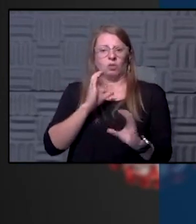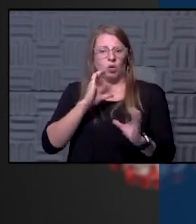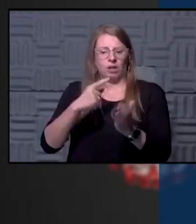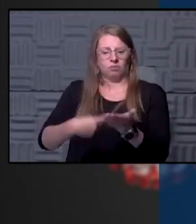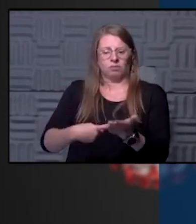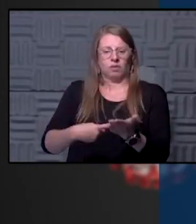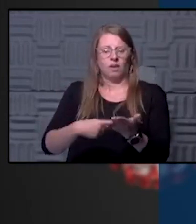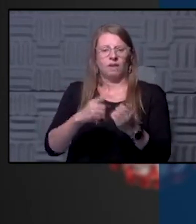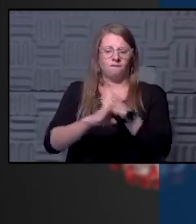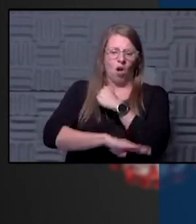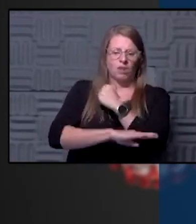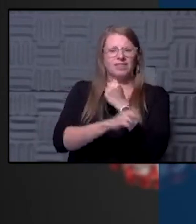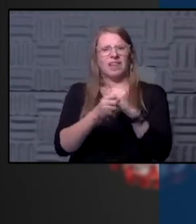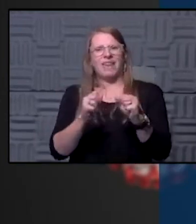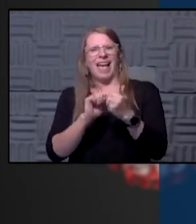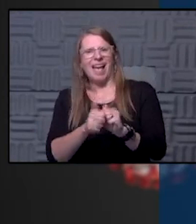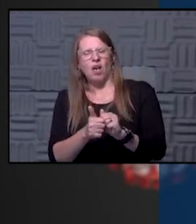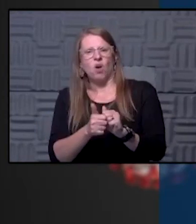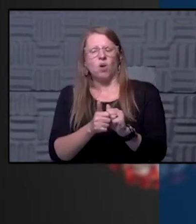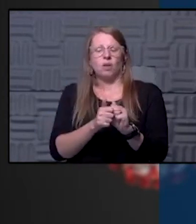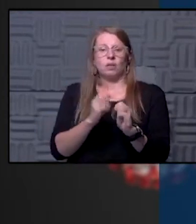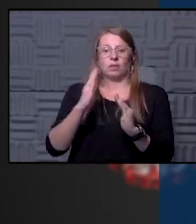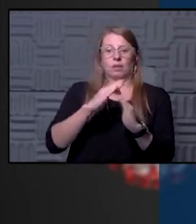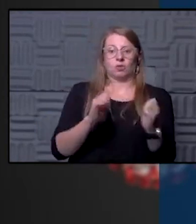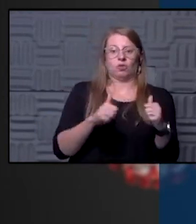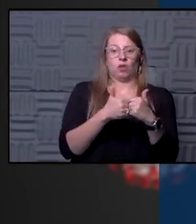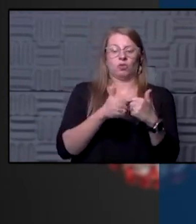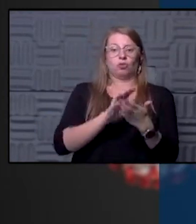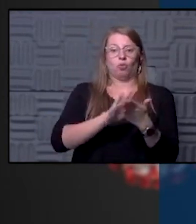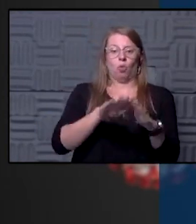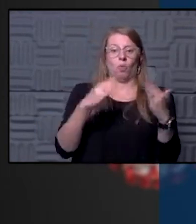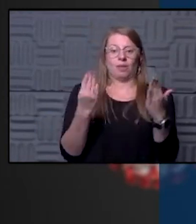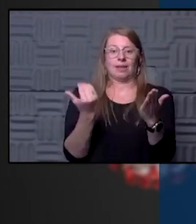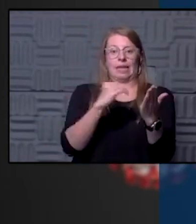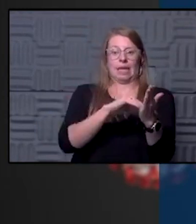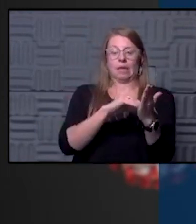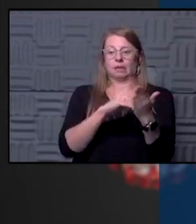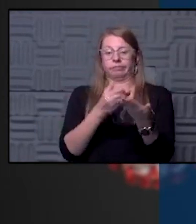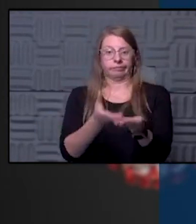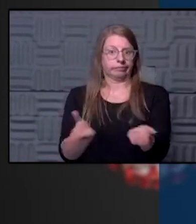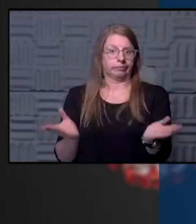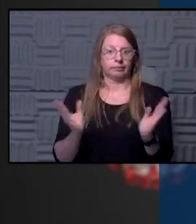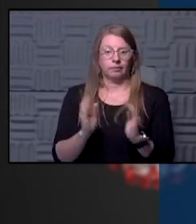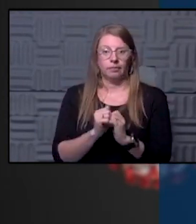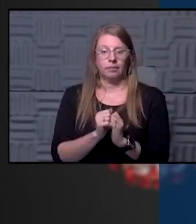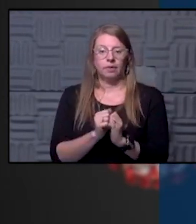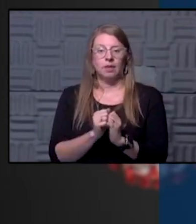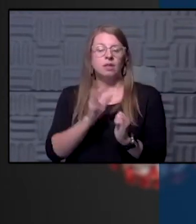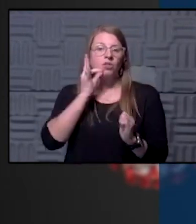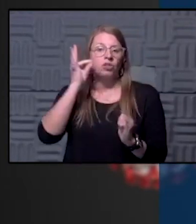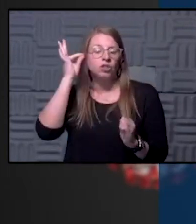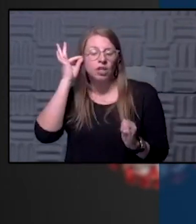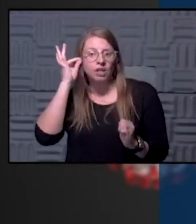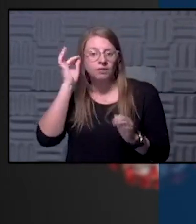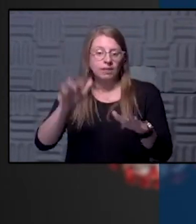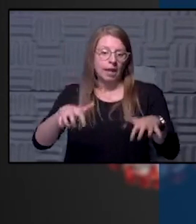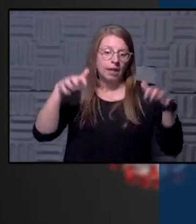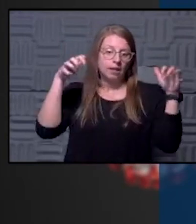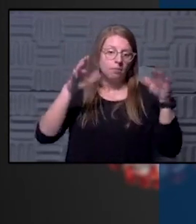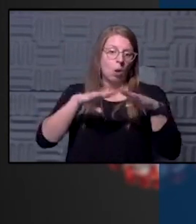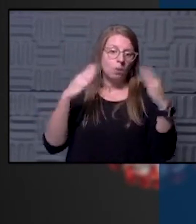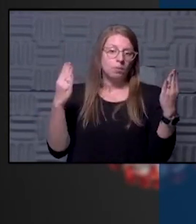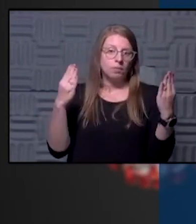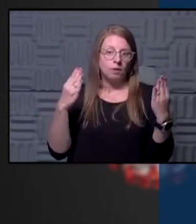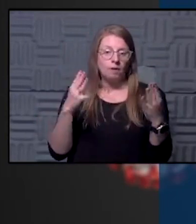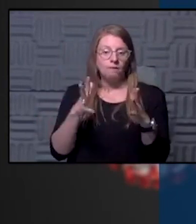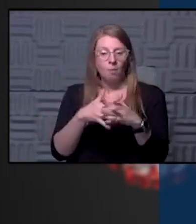fall and the bigger challenges of things, especially as that we reopen schools across the way. Chiefs Arrowhead opens up, so football is going on.